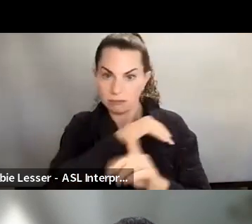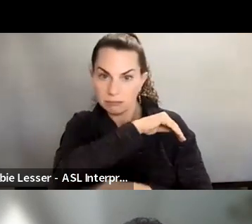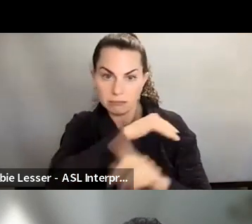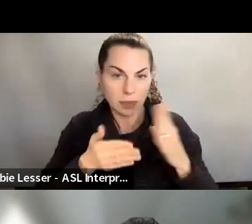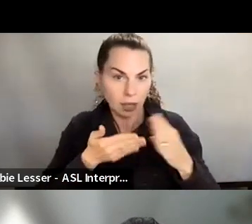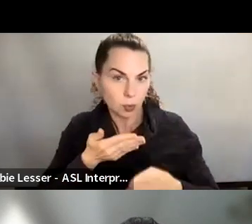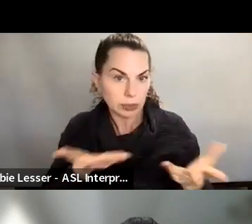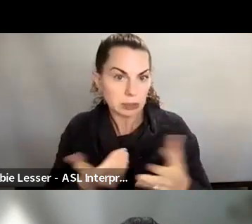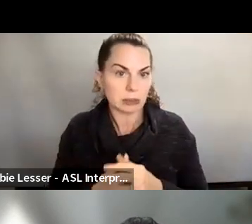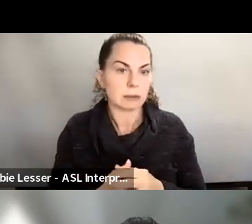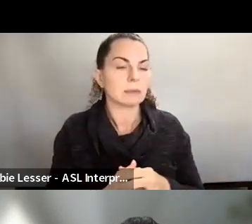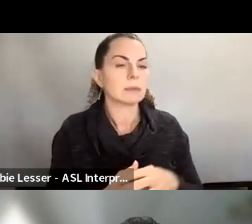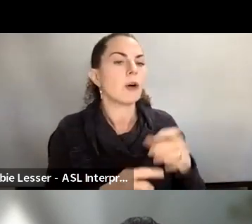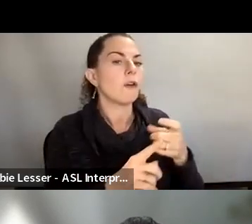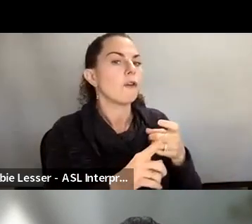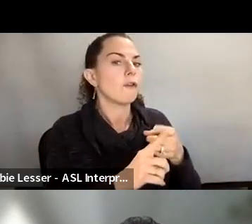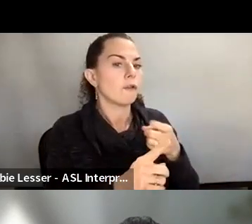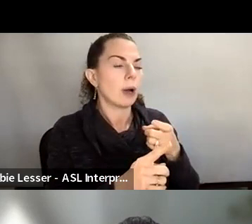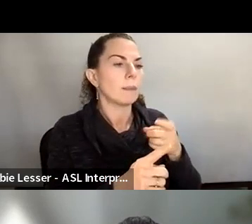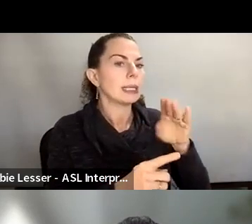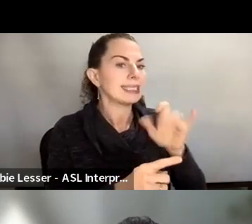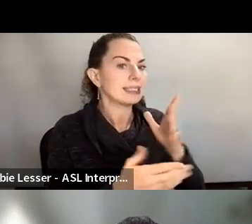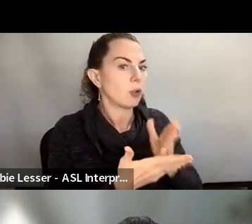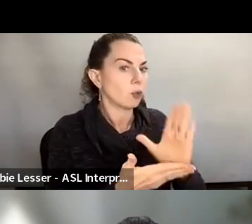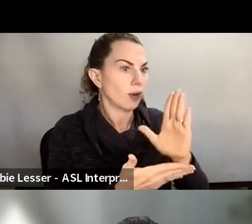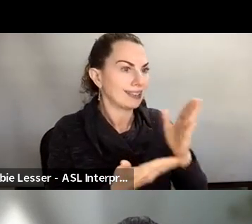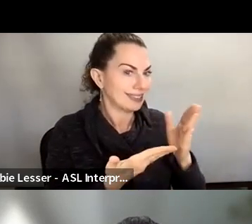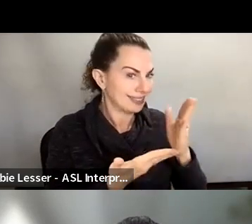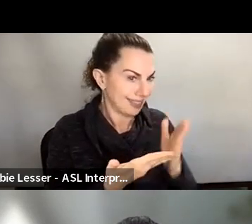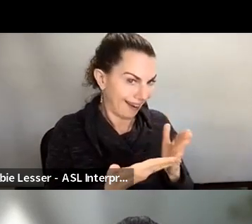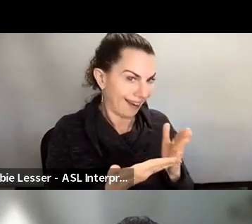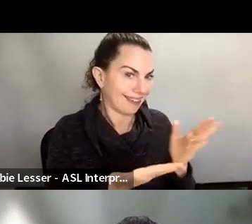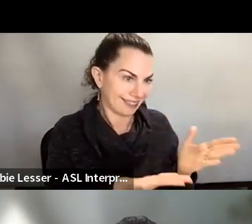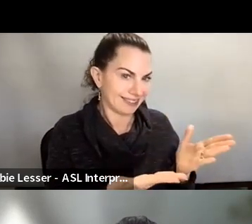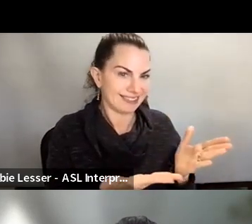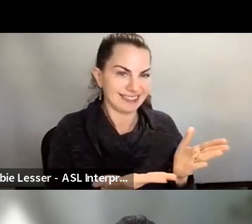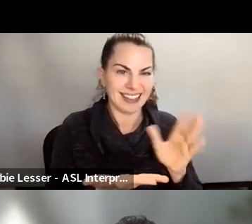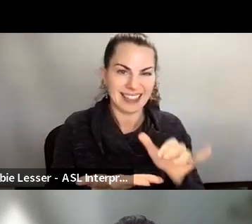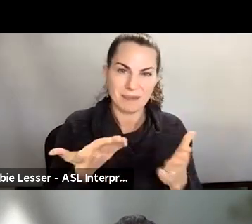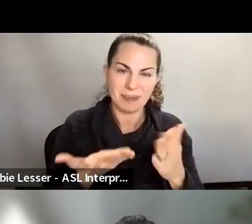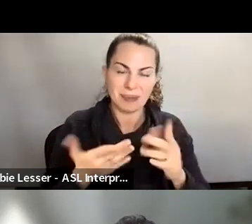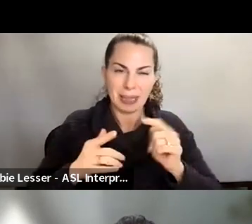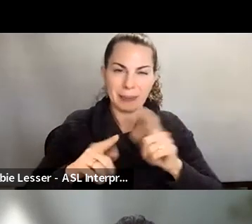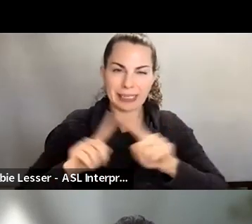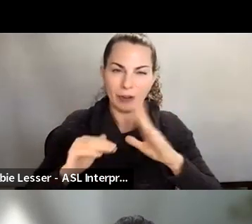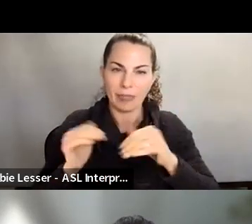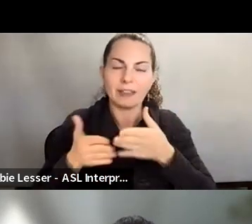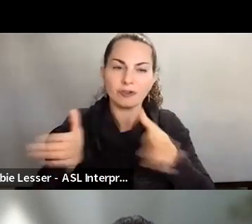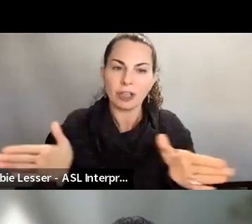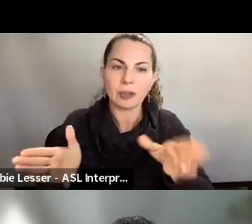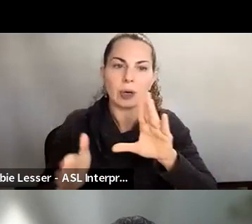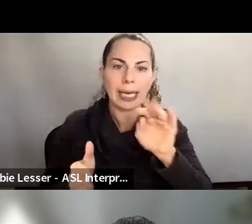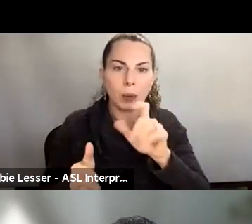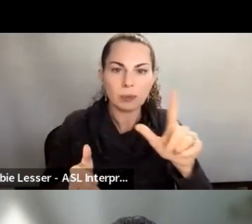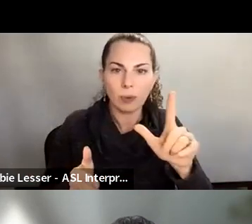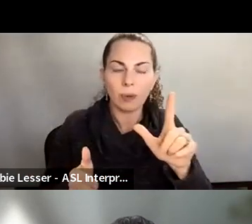So I think from the civil rights side, that's a very different question than one you might have with your general counsel, for example, who can discuss sort of the